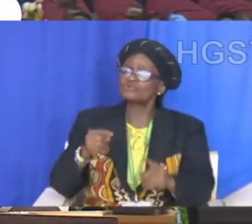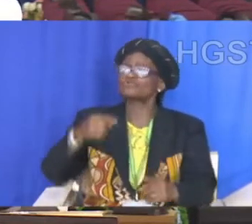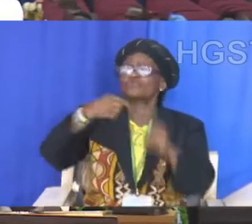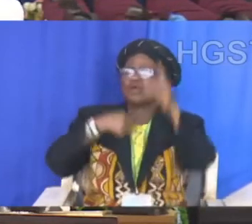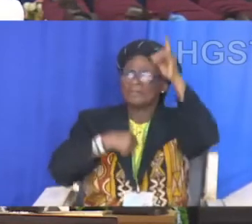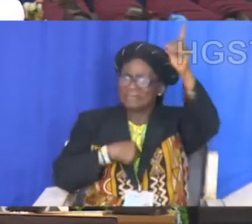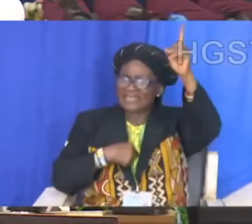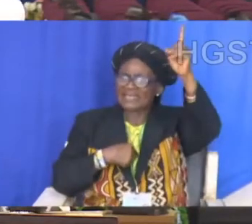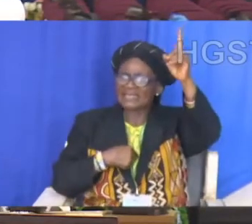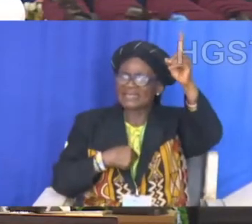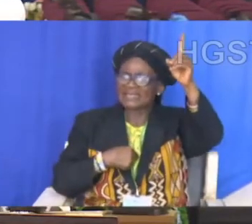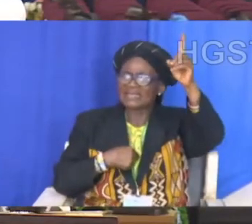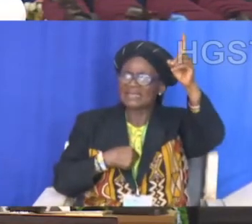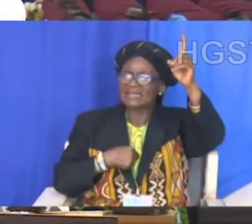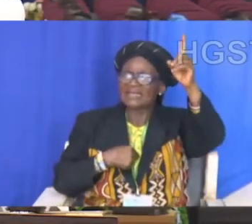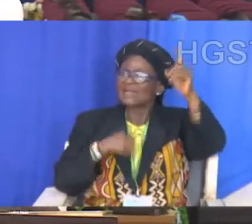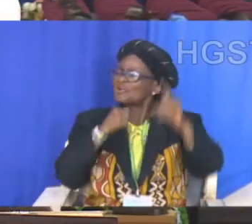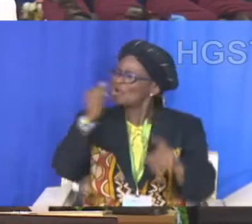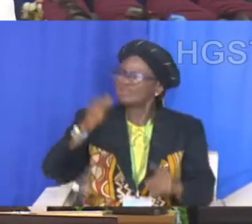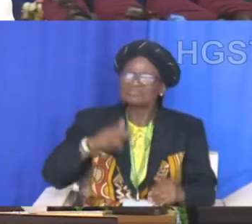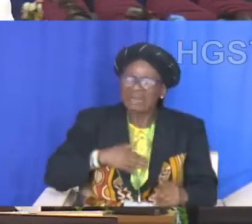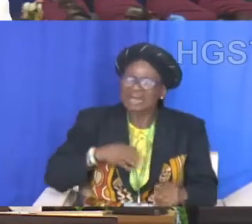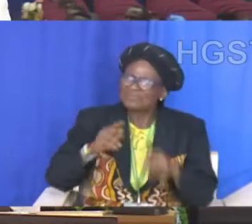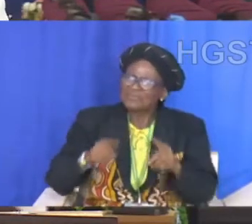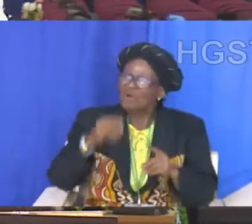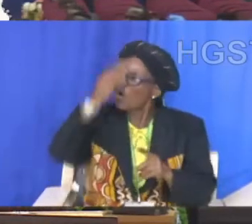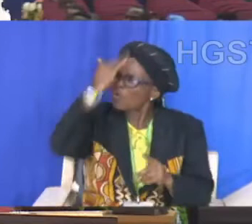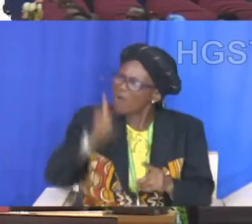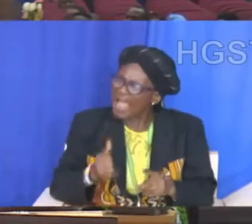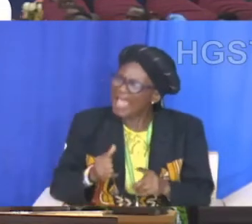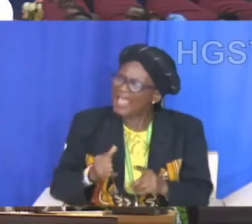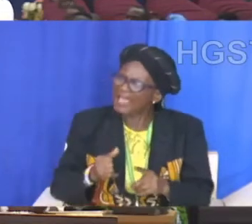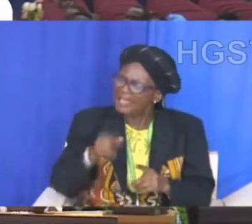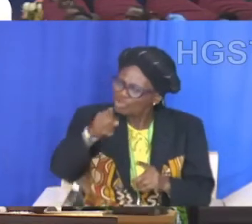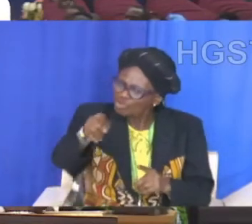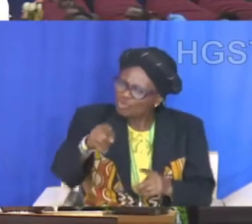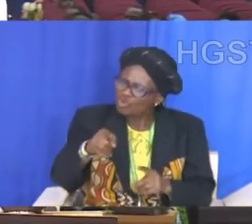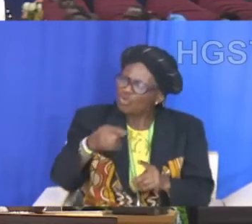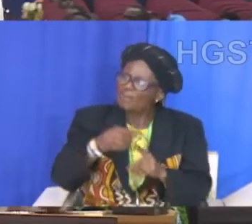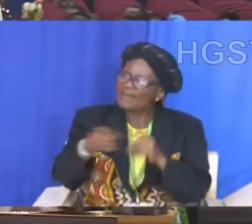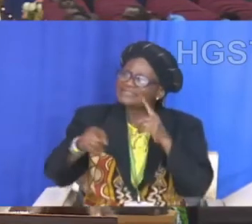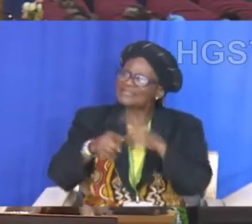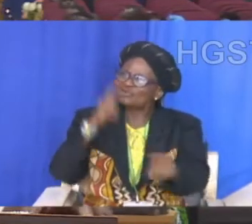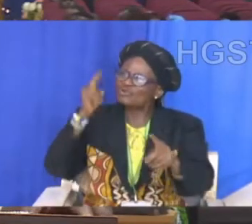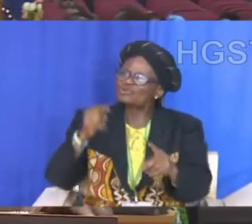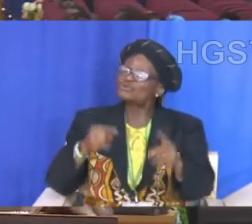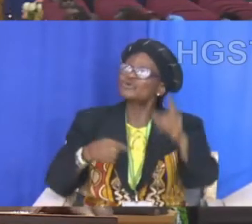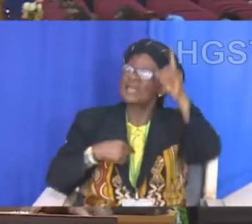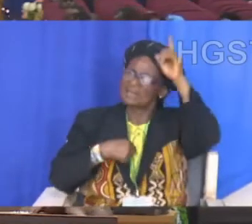Not my people. Why are you persecuting me?"